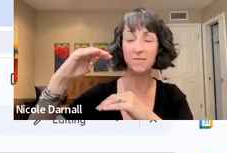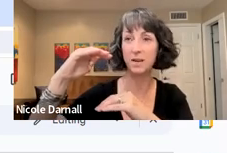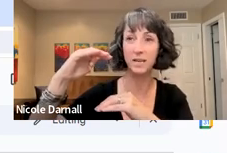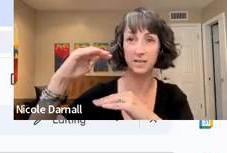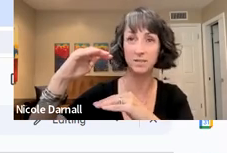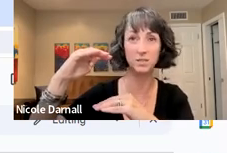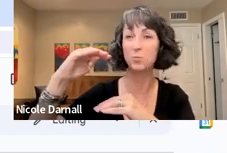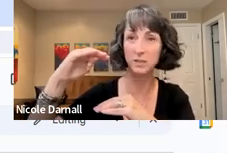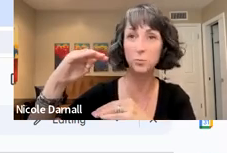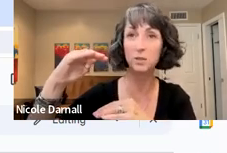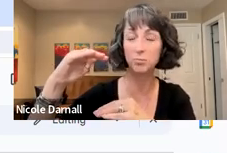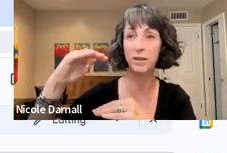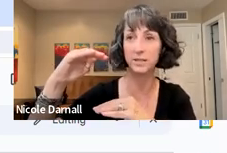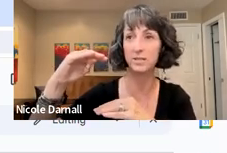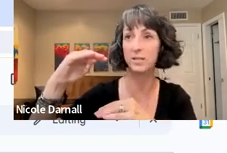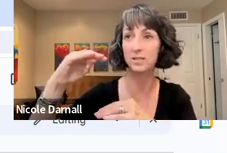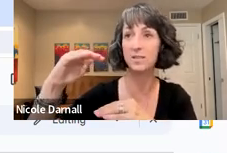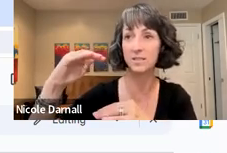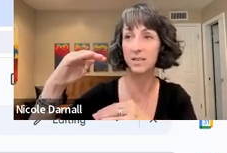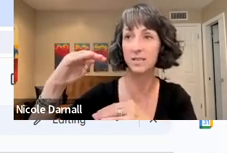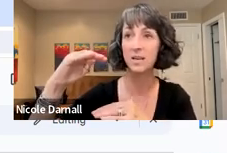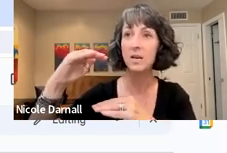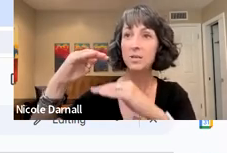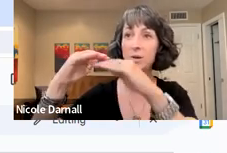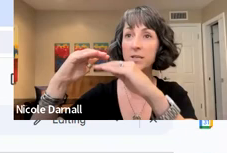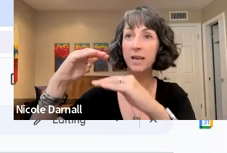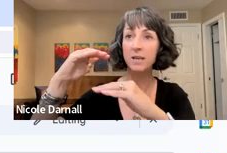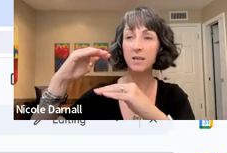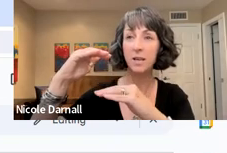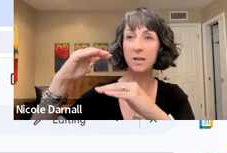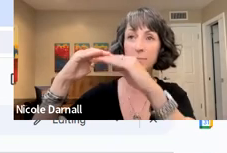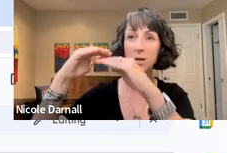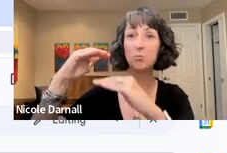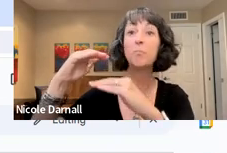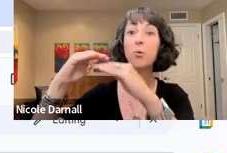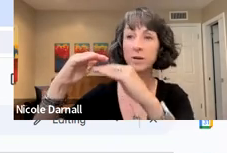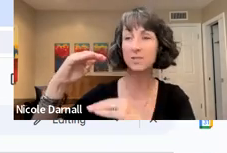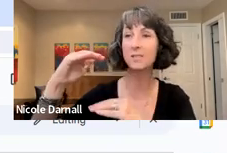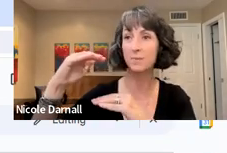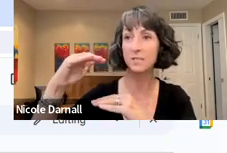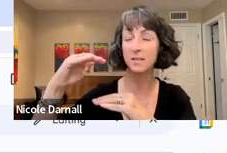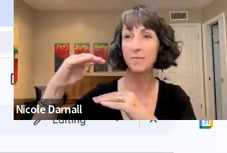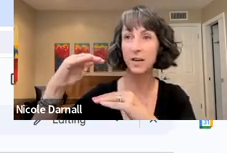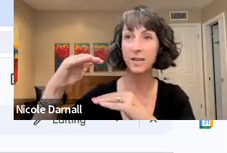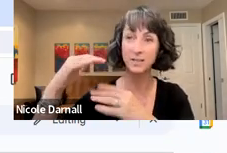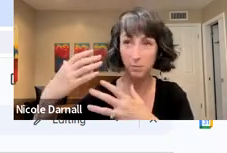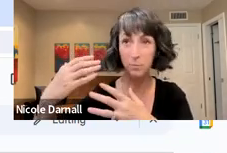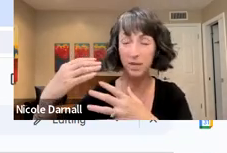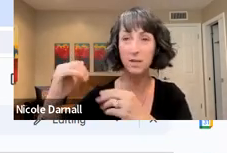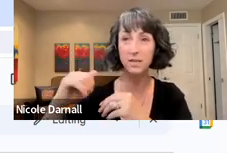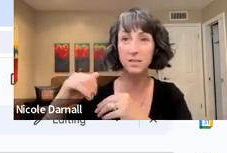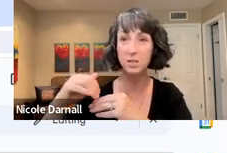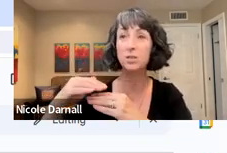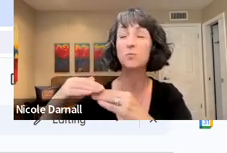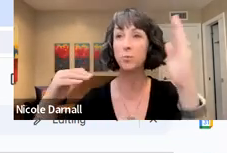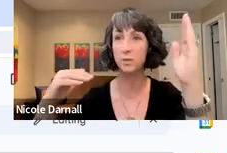business and finance. It's a really weird place to sit. So it reports to business and finance. My